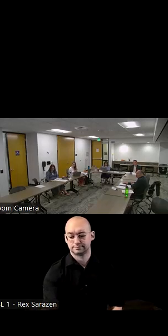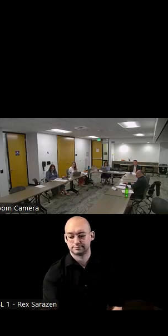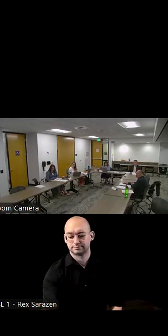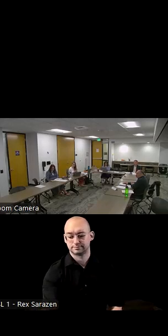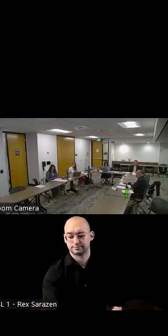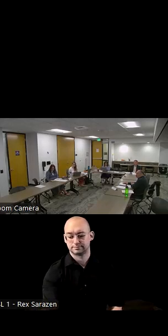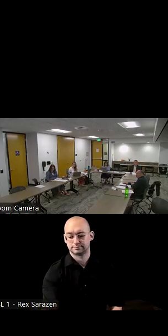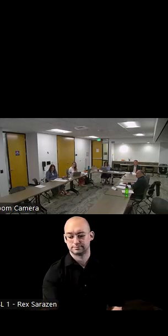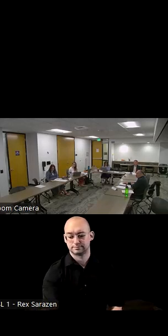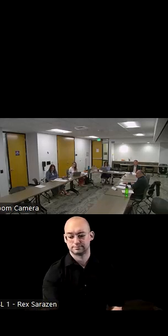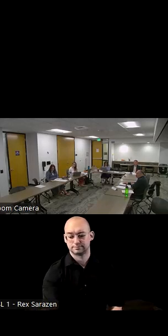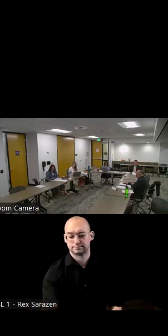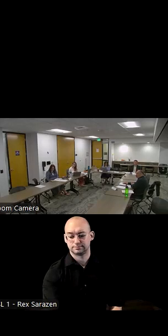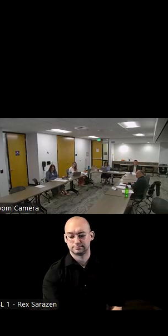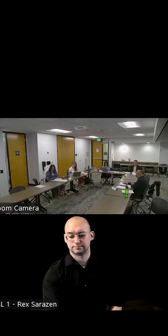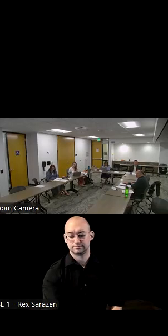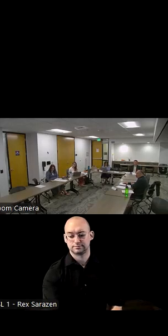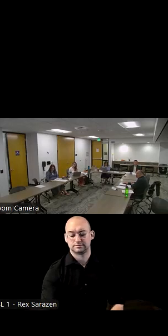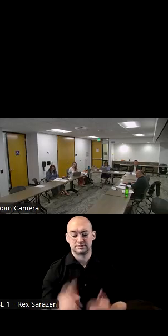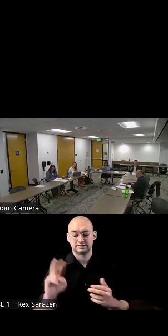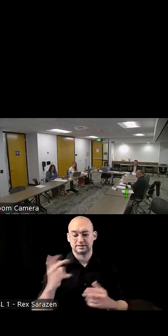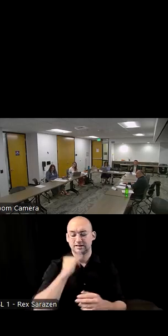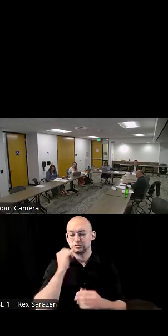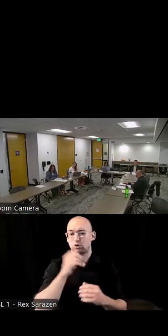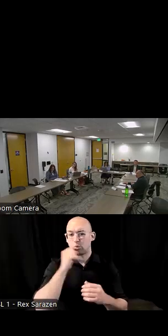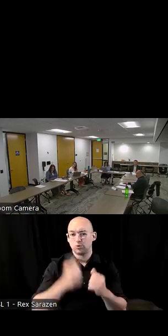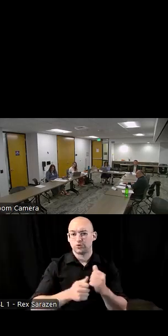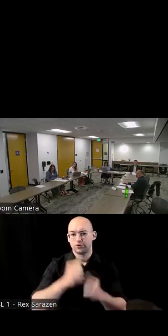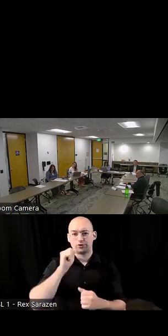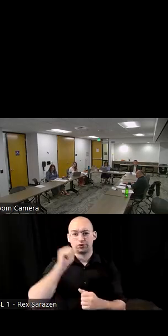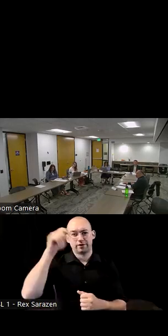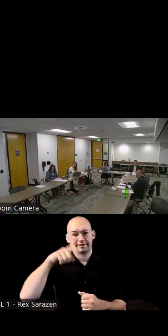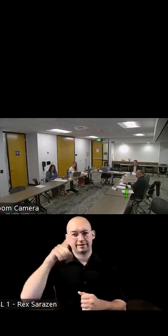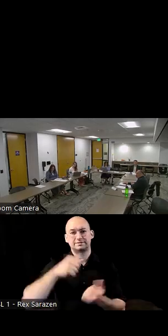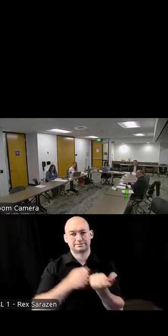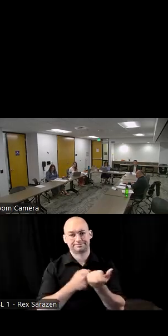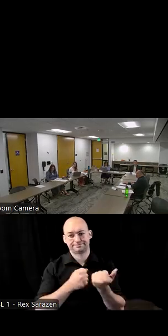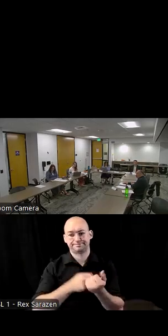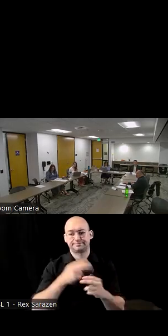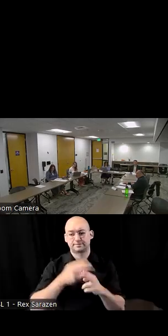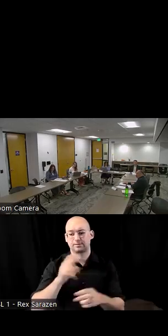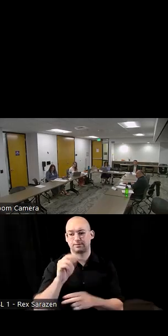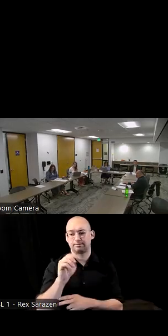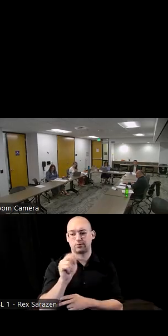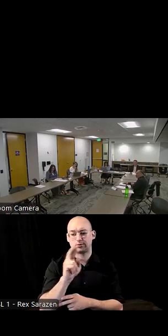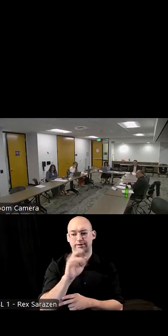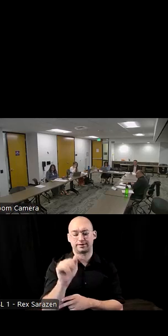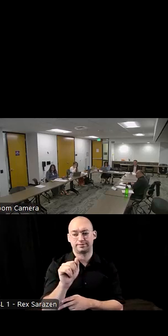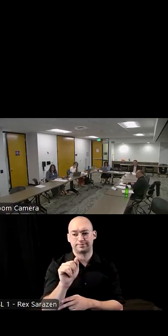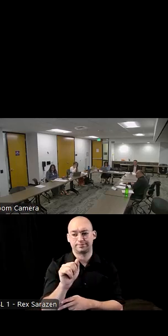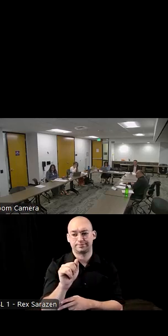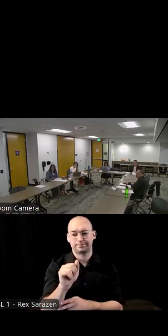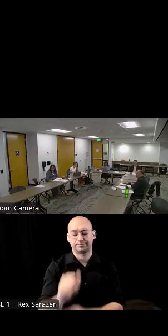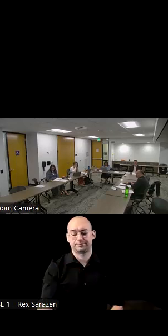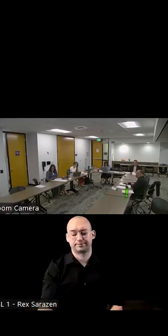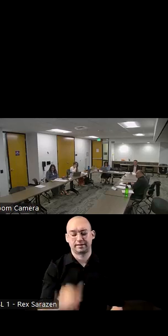The second profile is an older adult who needs assistance. And in this case, we named her Maria. And this is someone